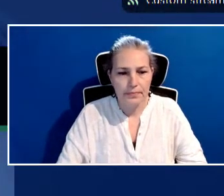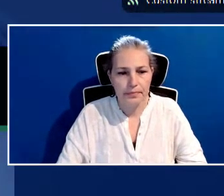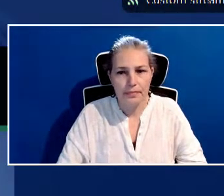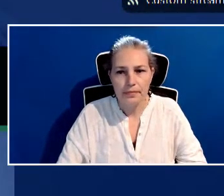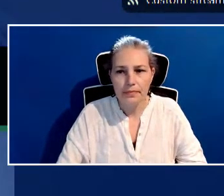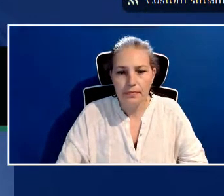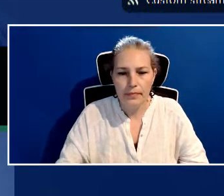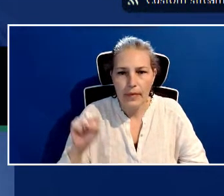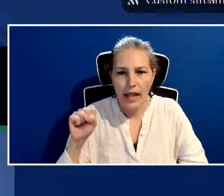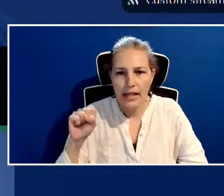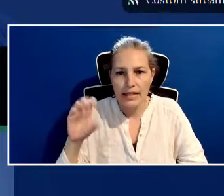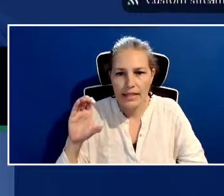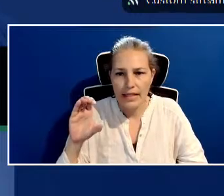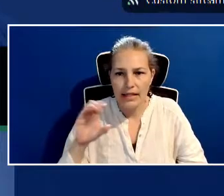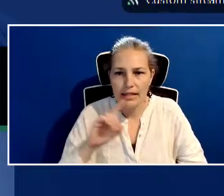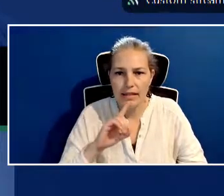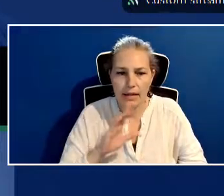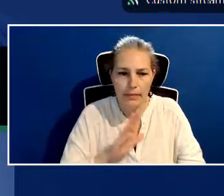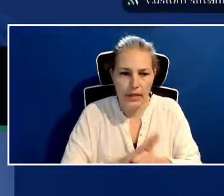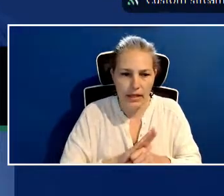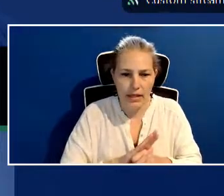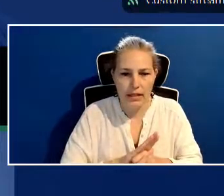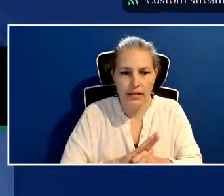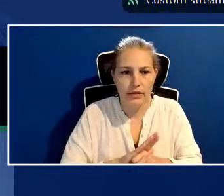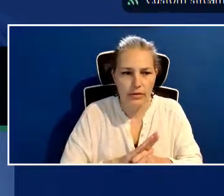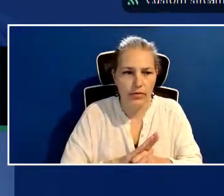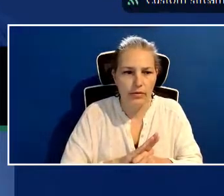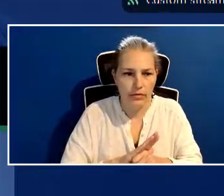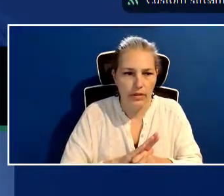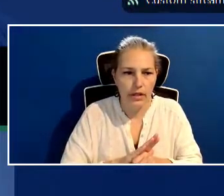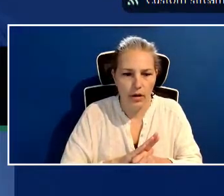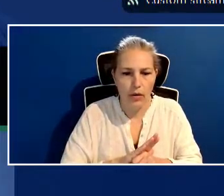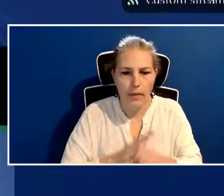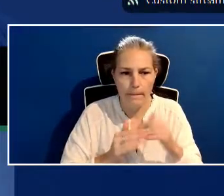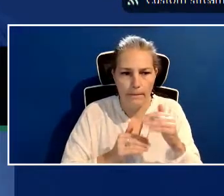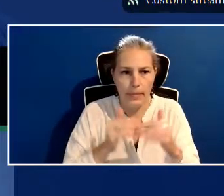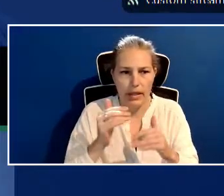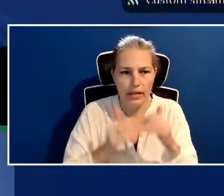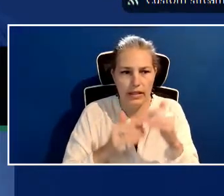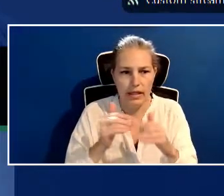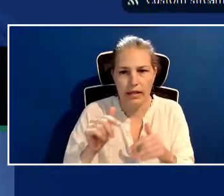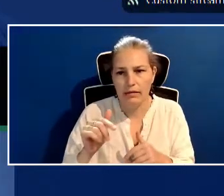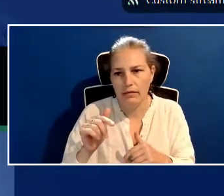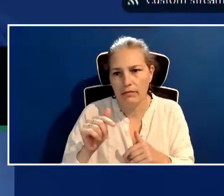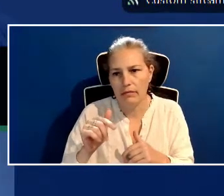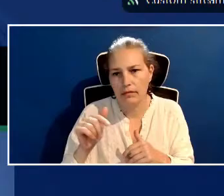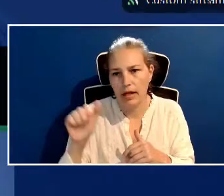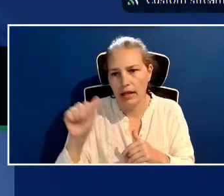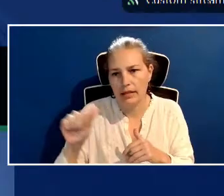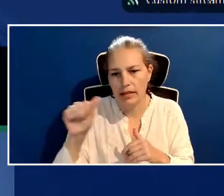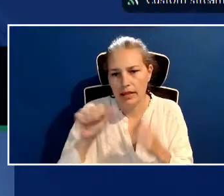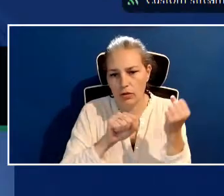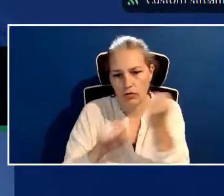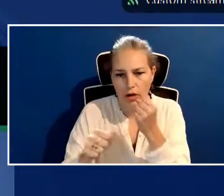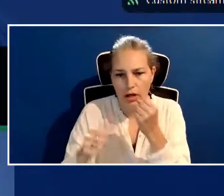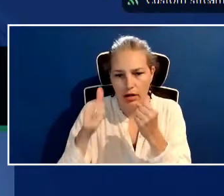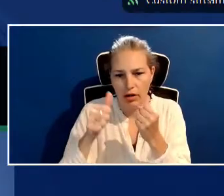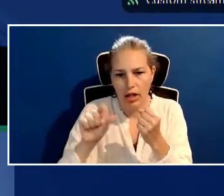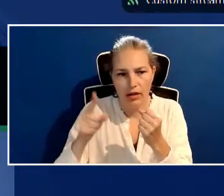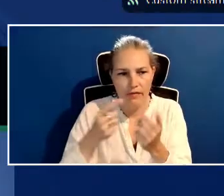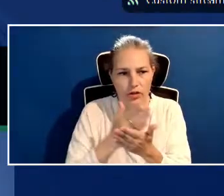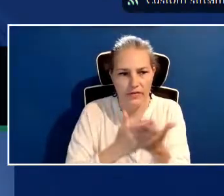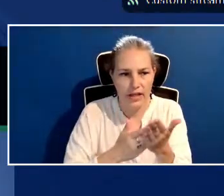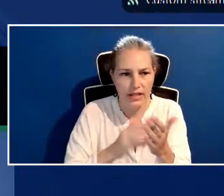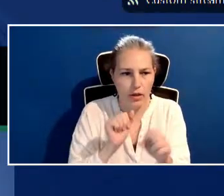SCE is committed to building back Altadena stronger. The first phase of our work is expected to